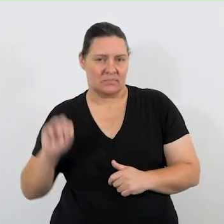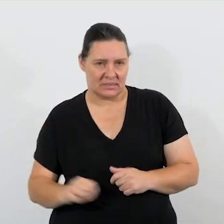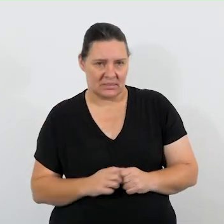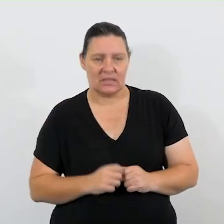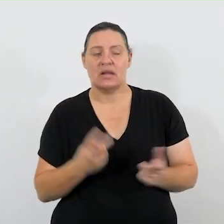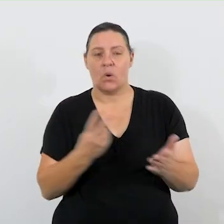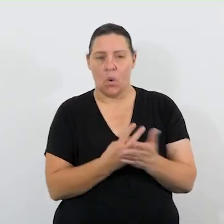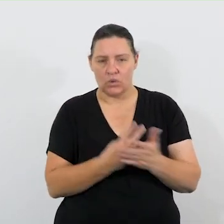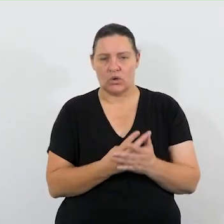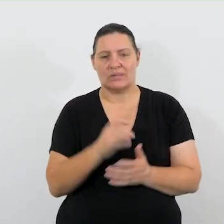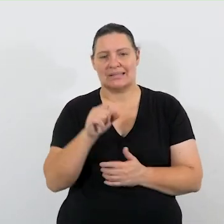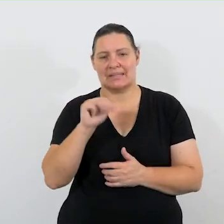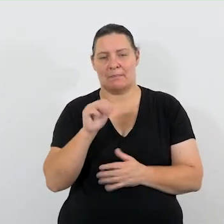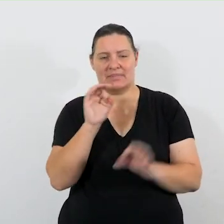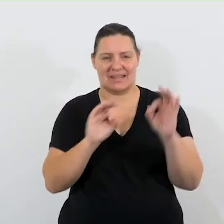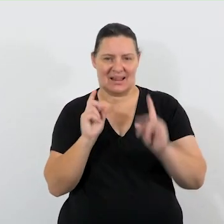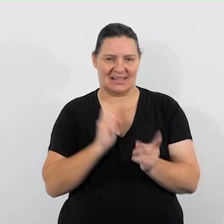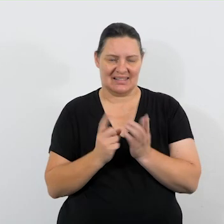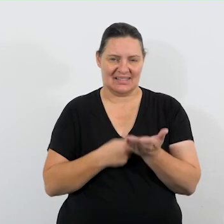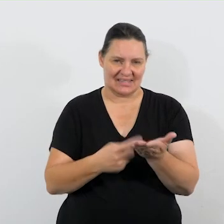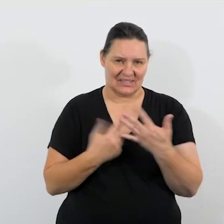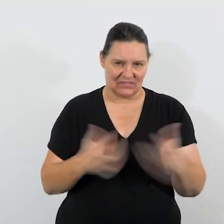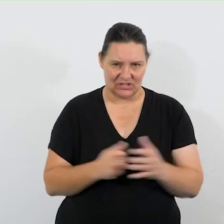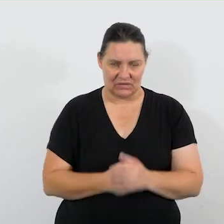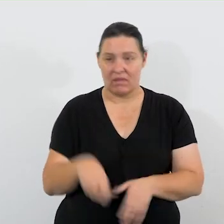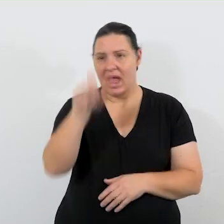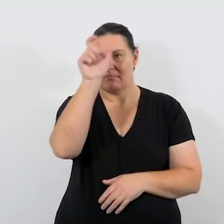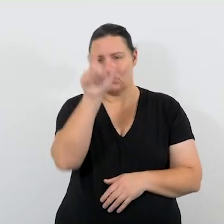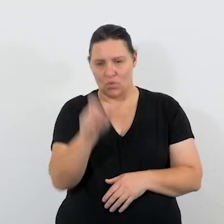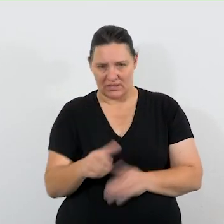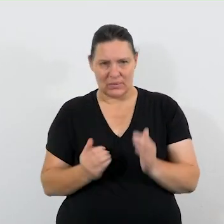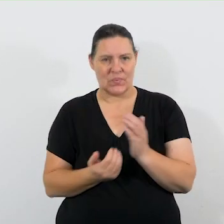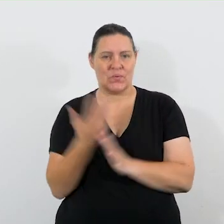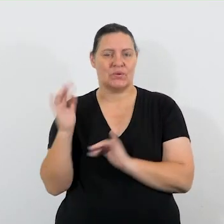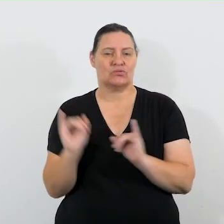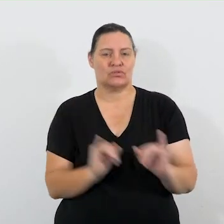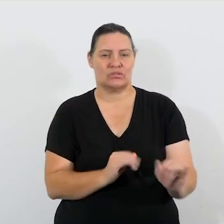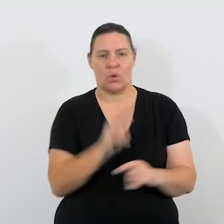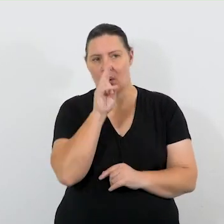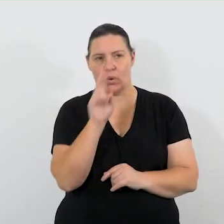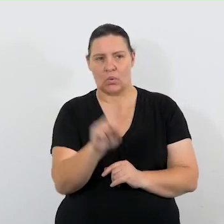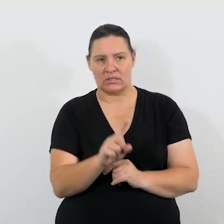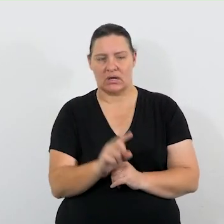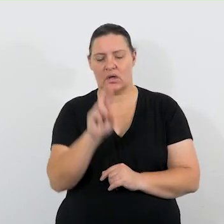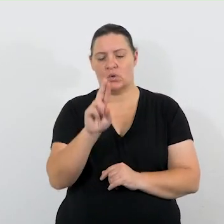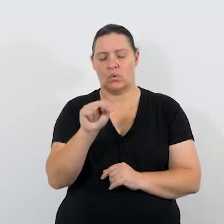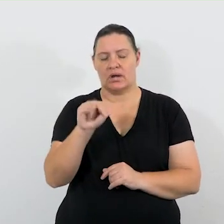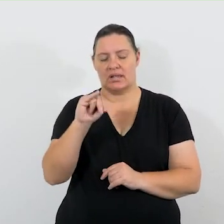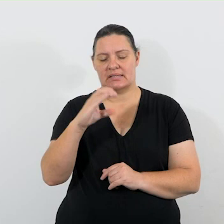then we spoke about stem cells. We were then introduced to new terms, so we looked